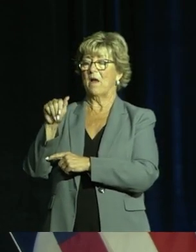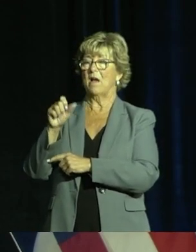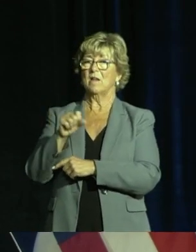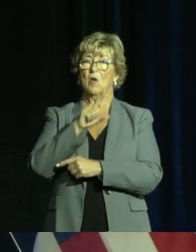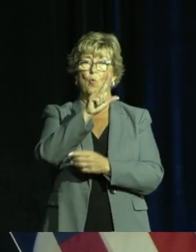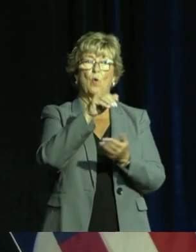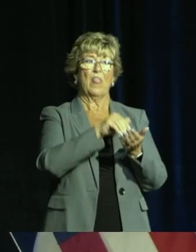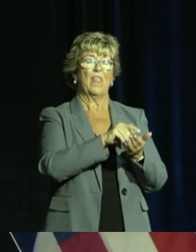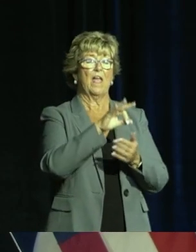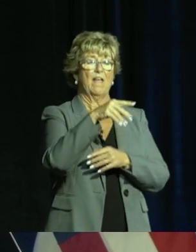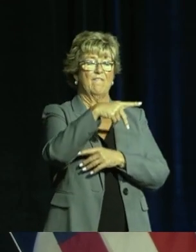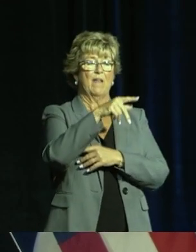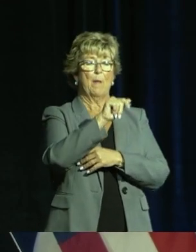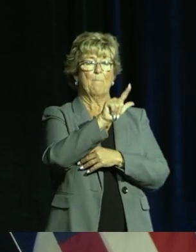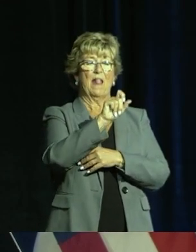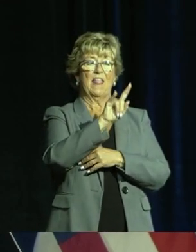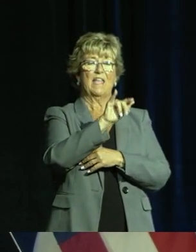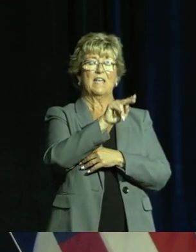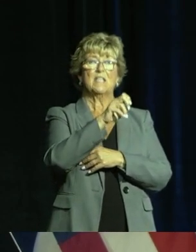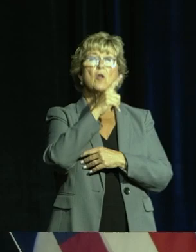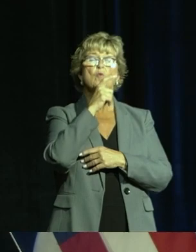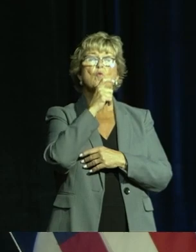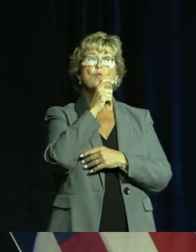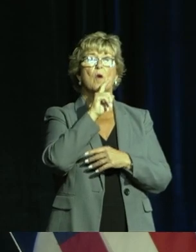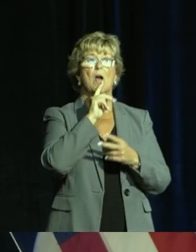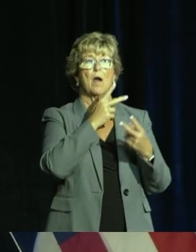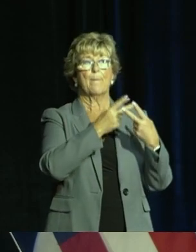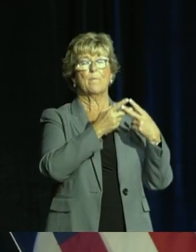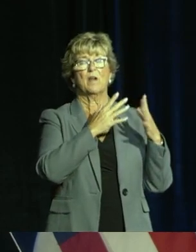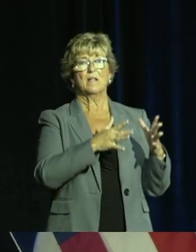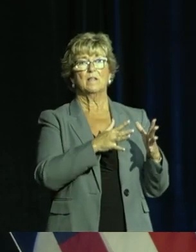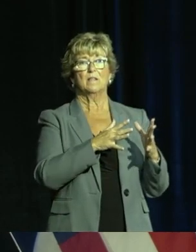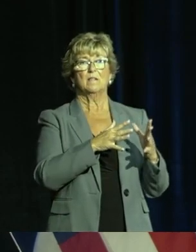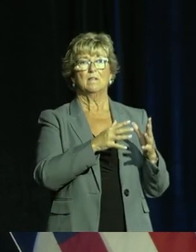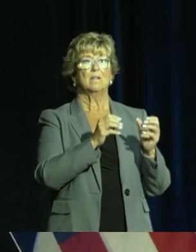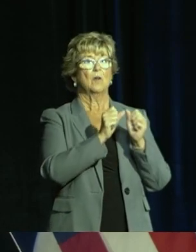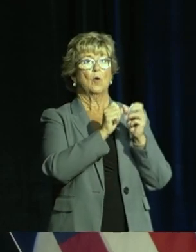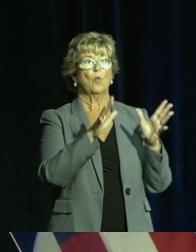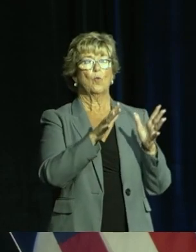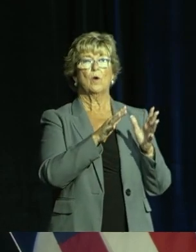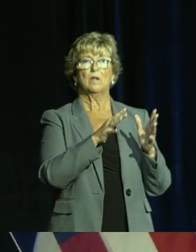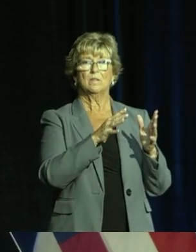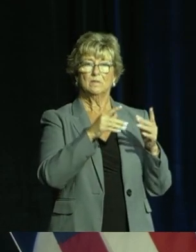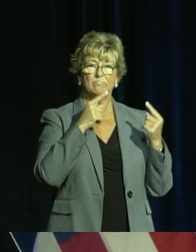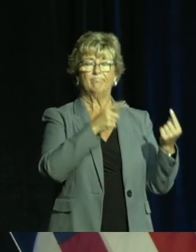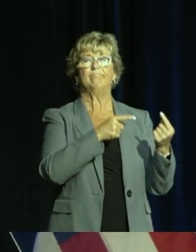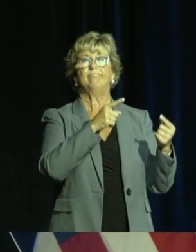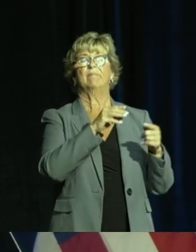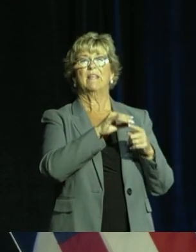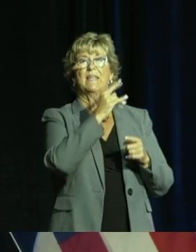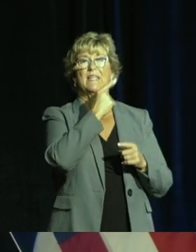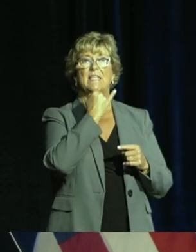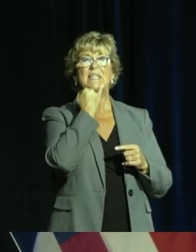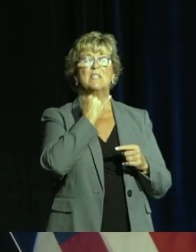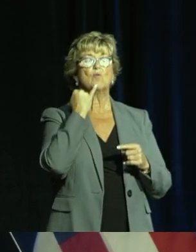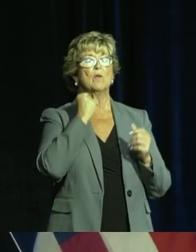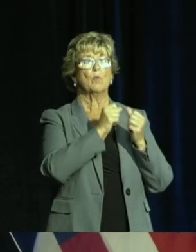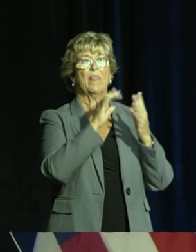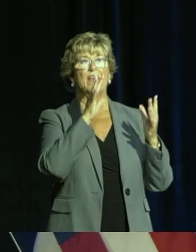of Palestinians political prisoners held without charges of trial in Israel.